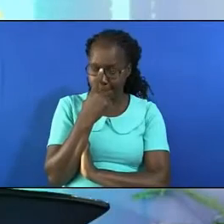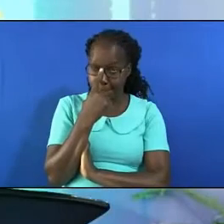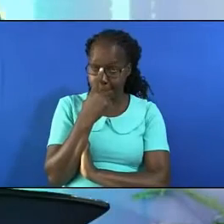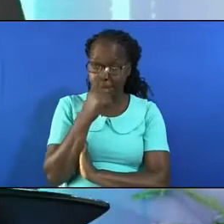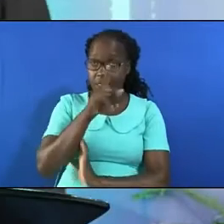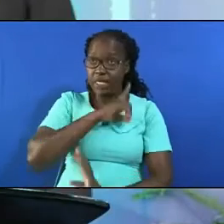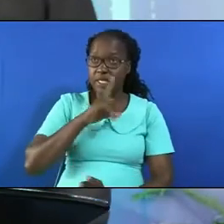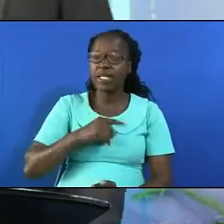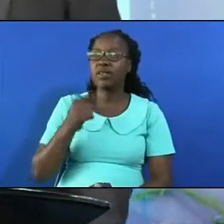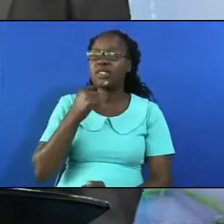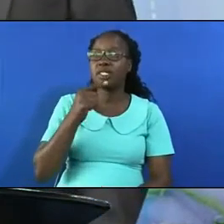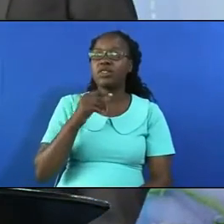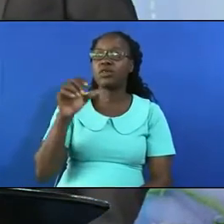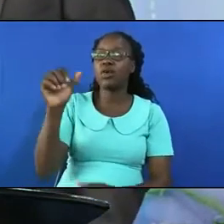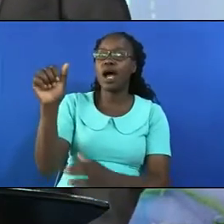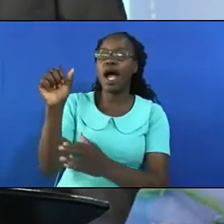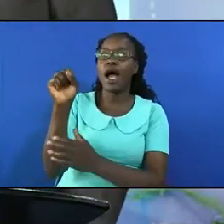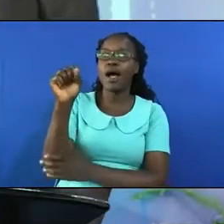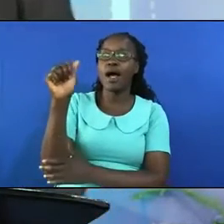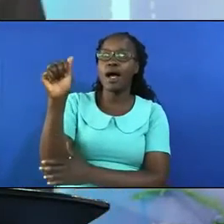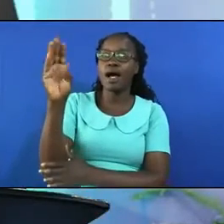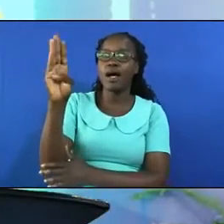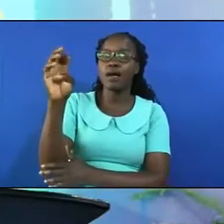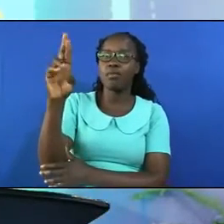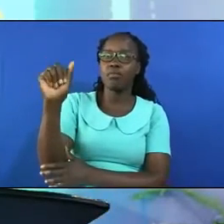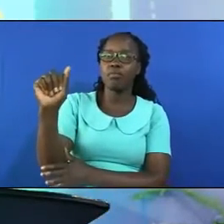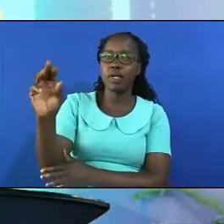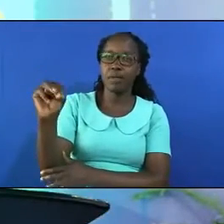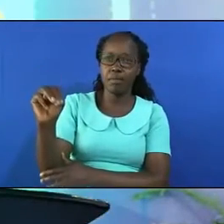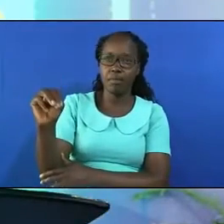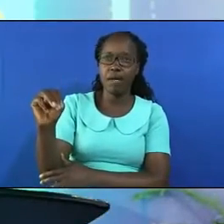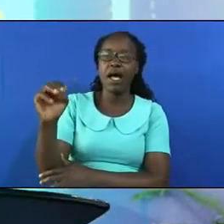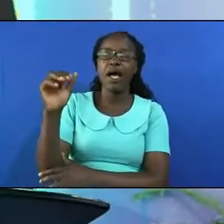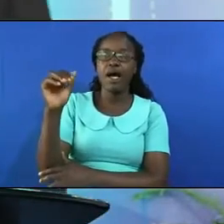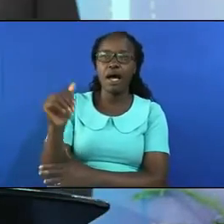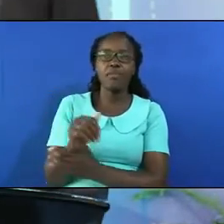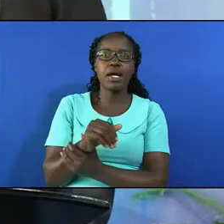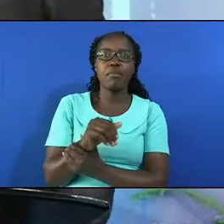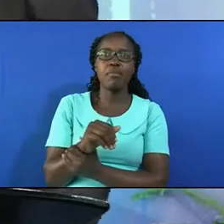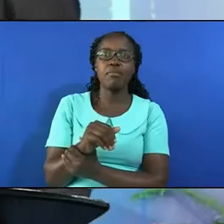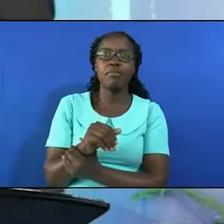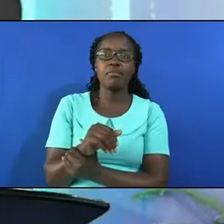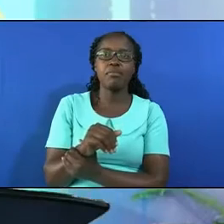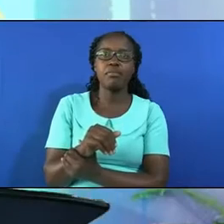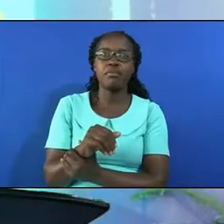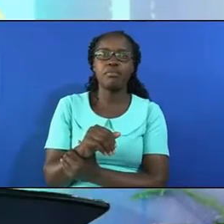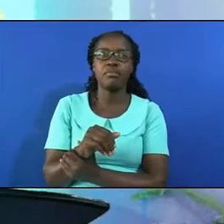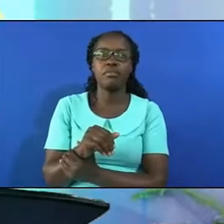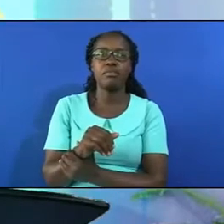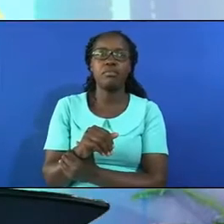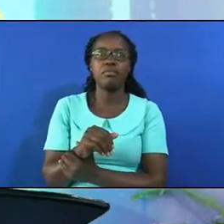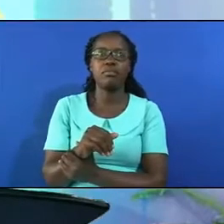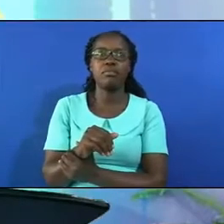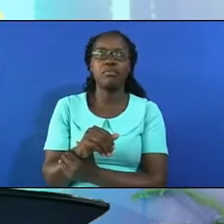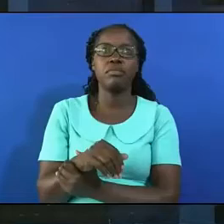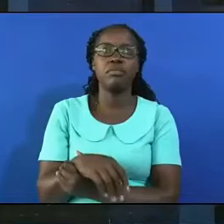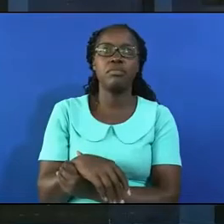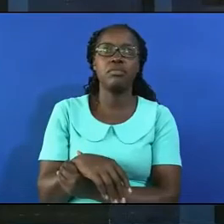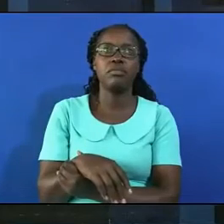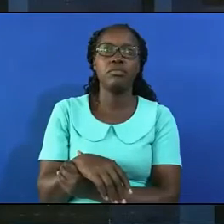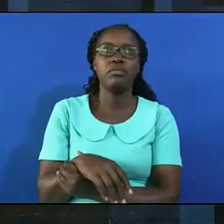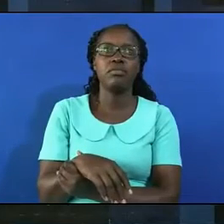1. The Lord said to who? The Lord said to who? Oh, you're still looking for